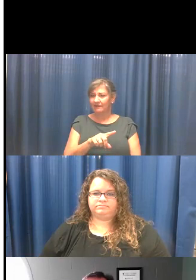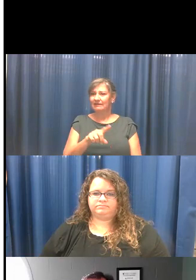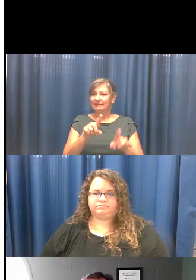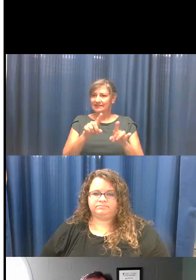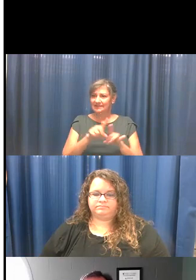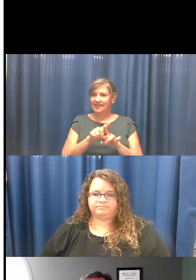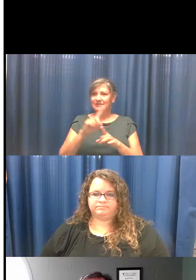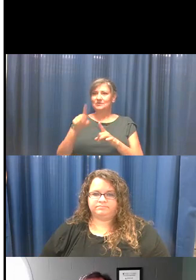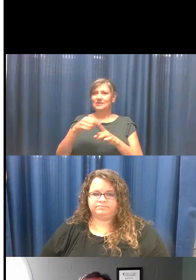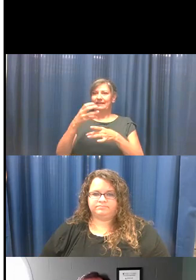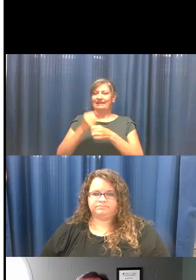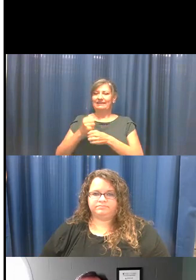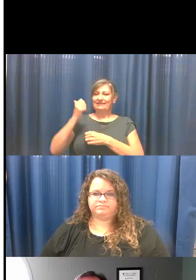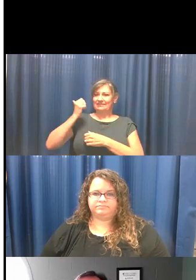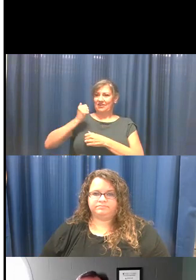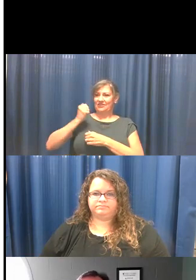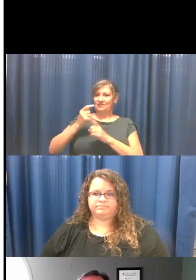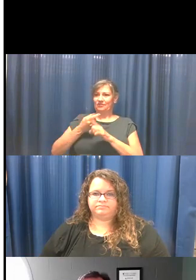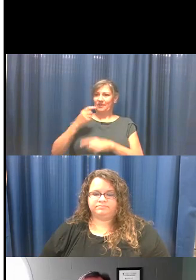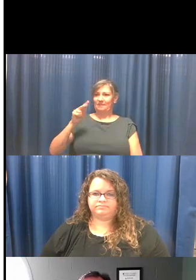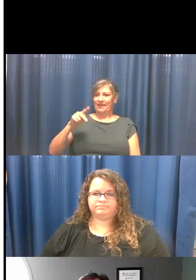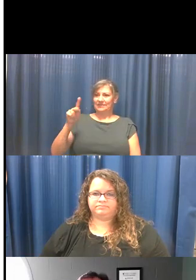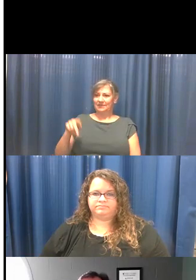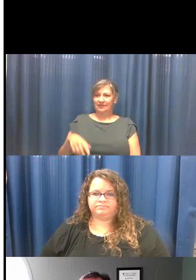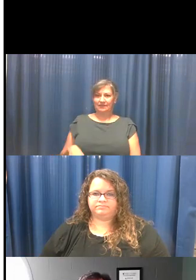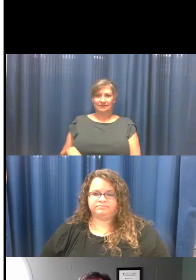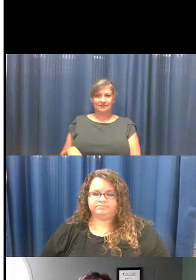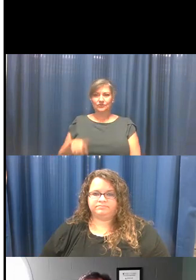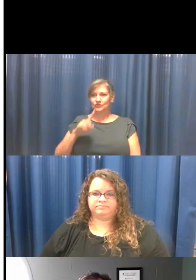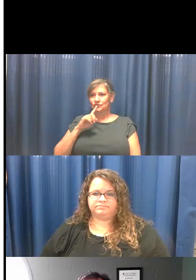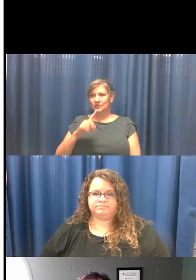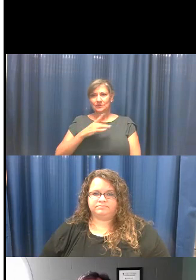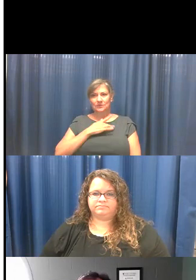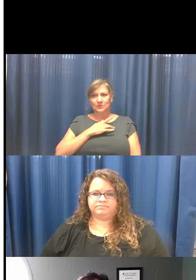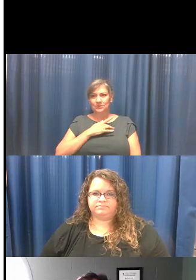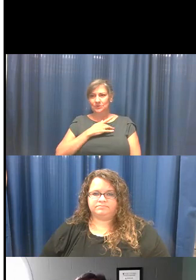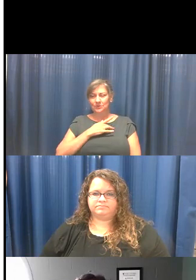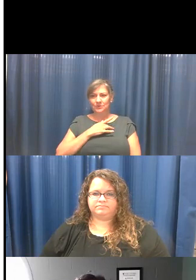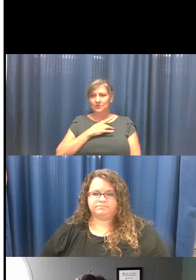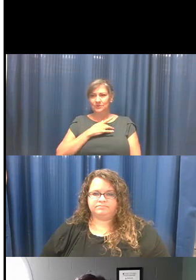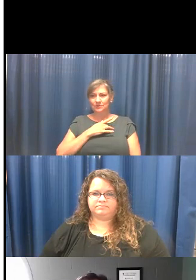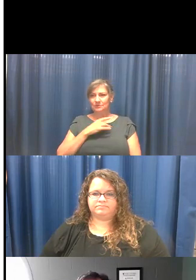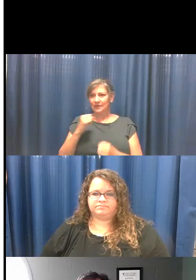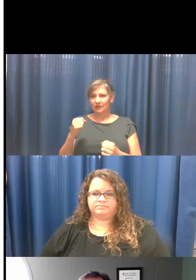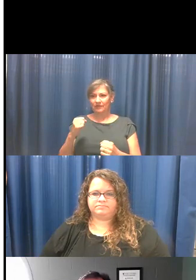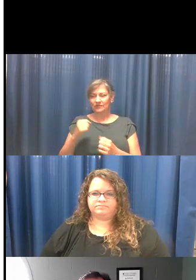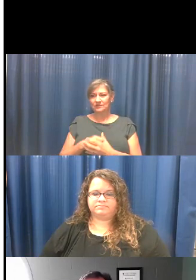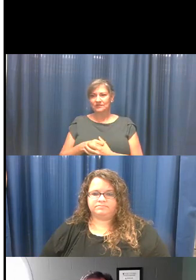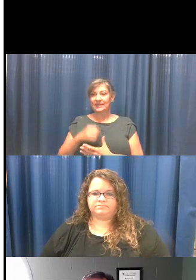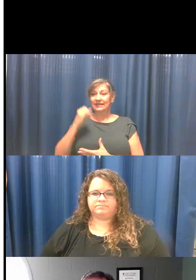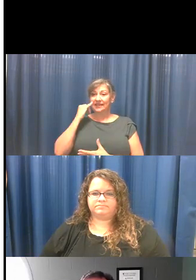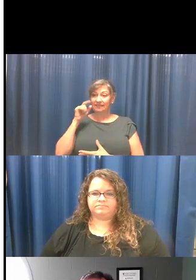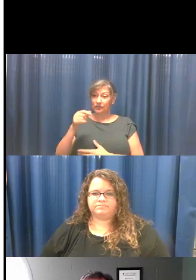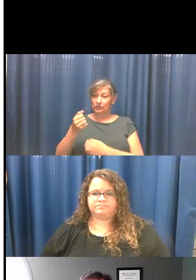they receive a scholarship from Pikes Peak. I think that is really powerful and it's really impactful. And so if you've